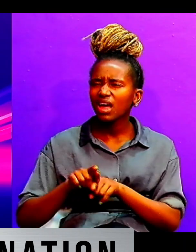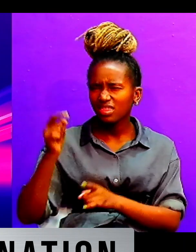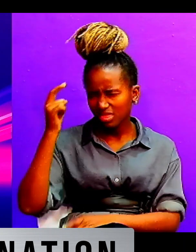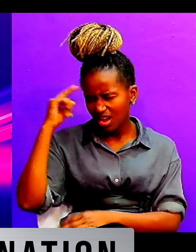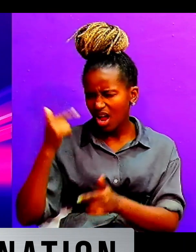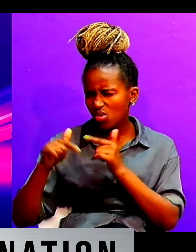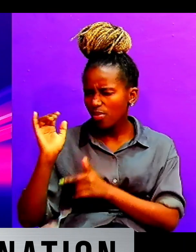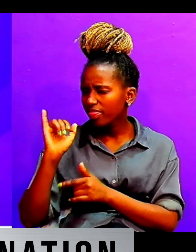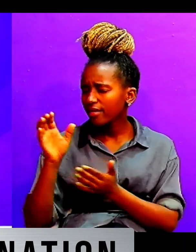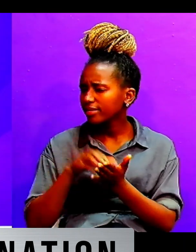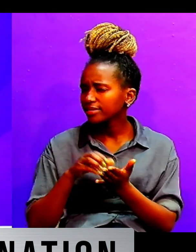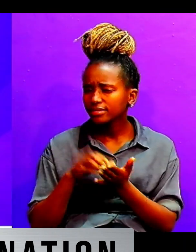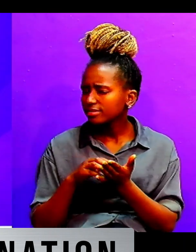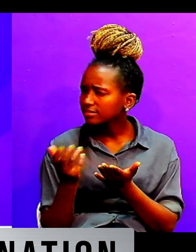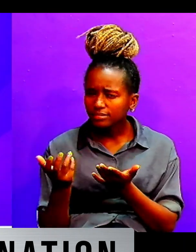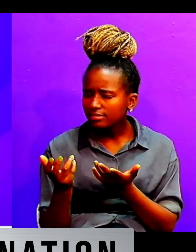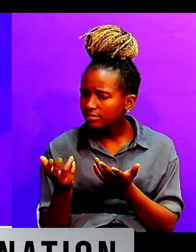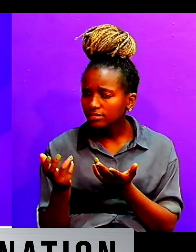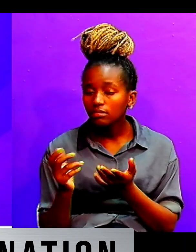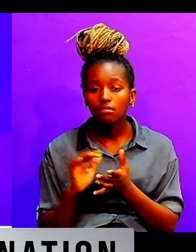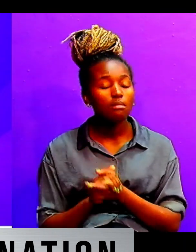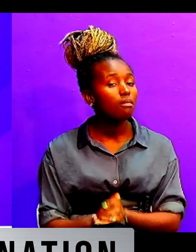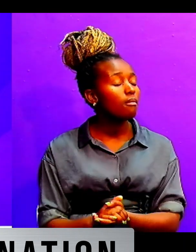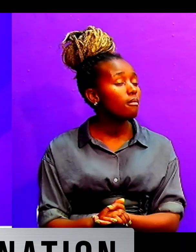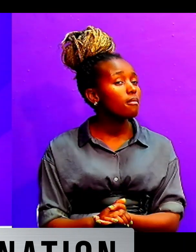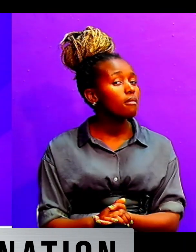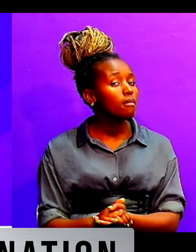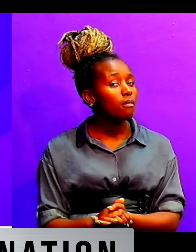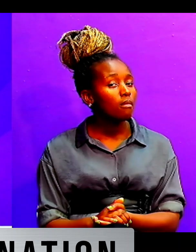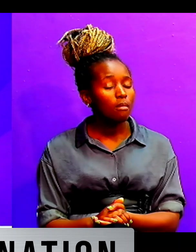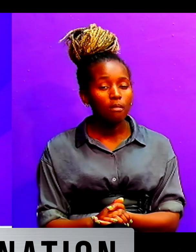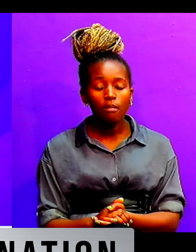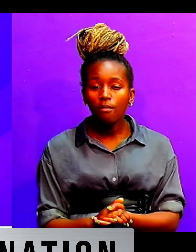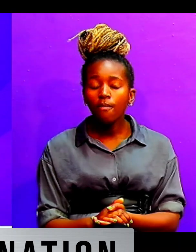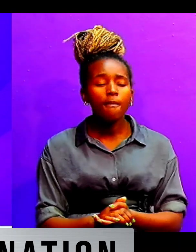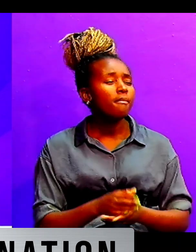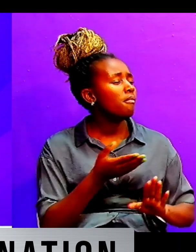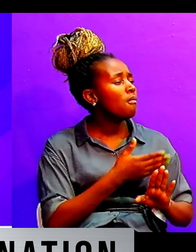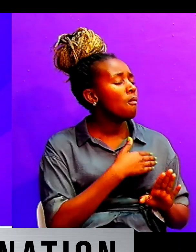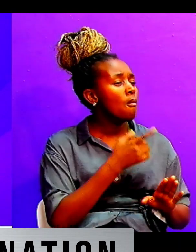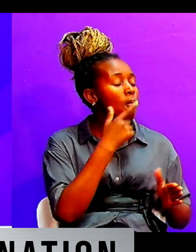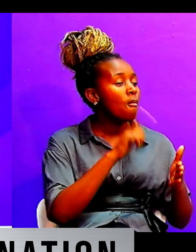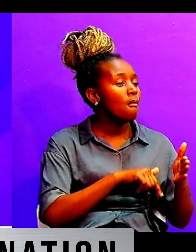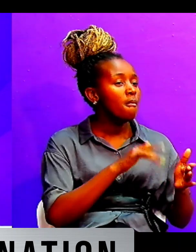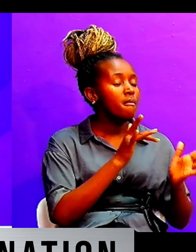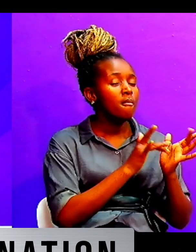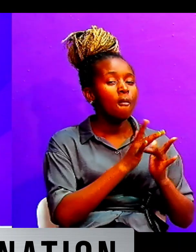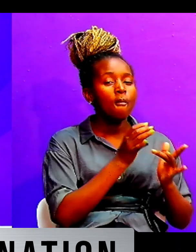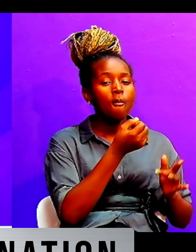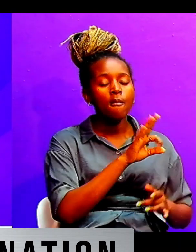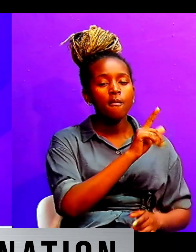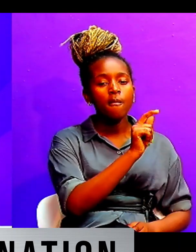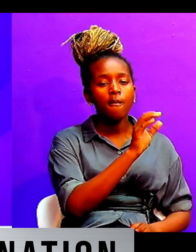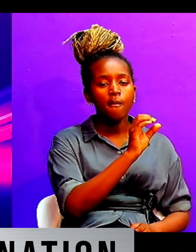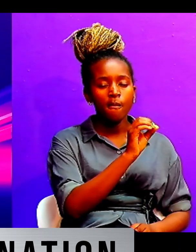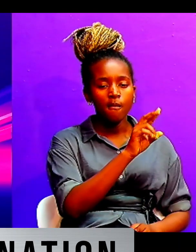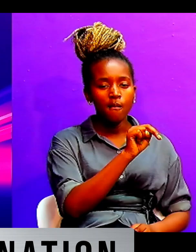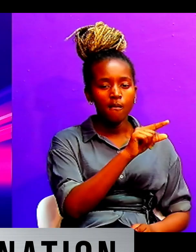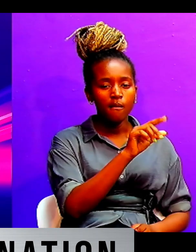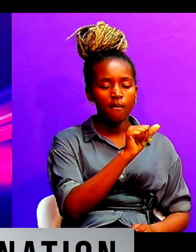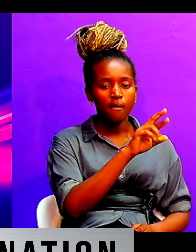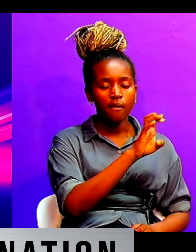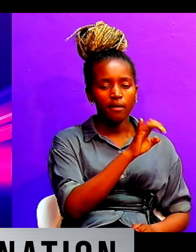my. And where did Jesus, walikuwa anaitwa Yesu wa Tongareni? Yesu wa Tongareni. Where did he go? I